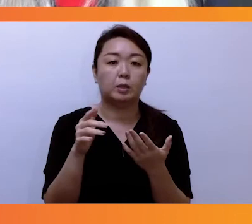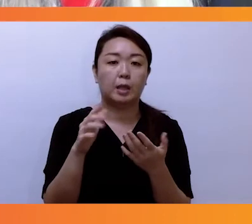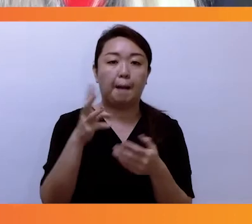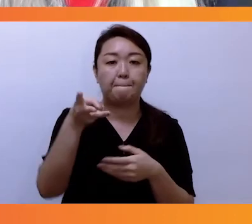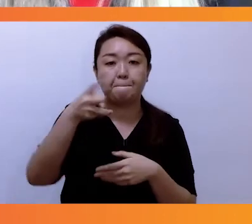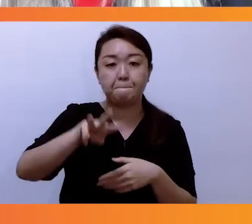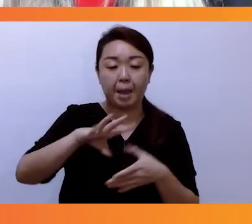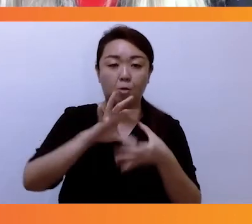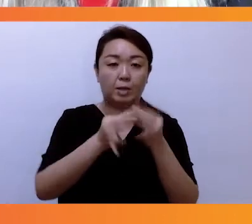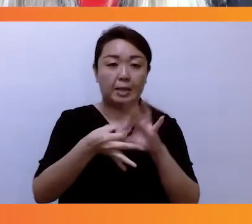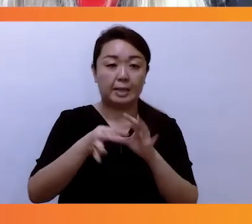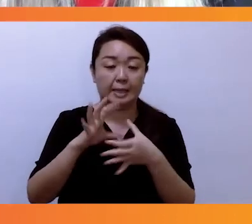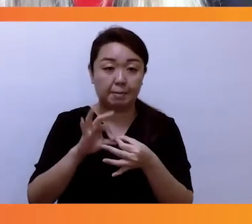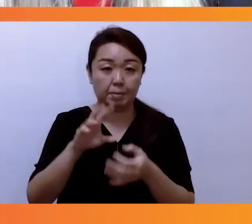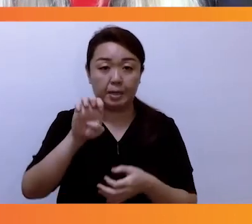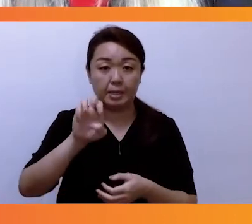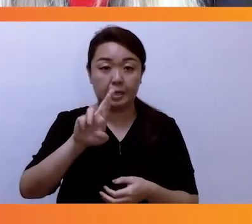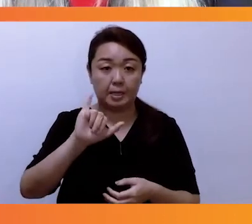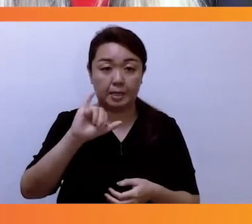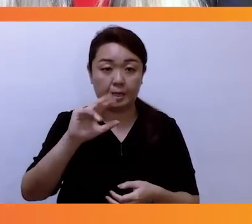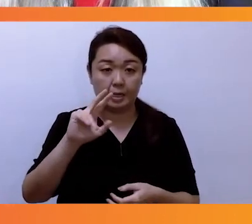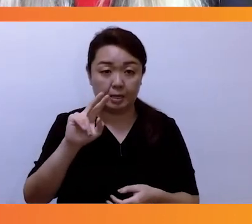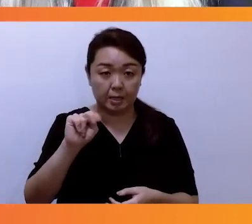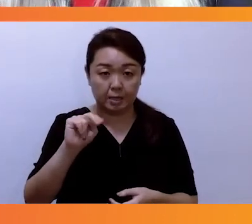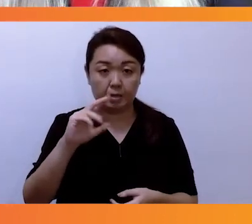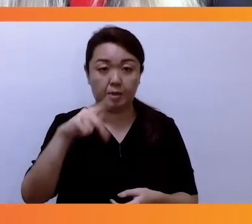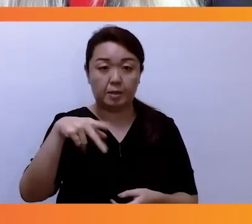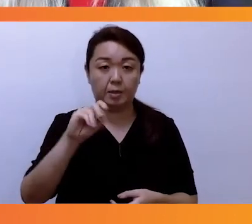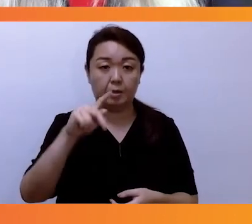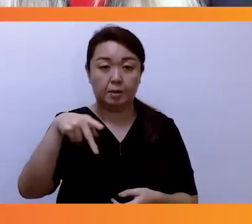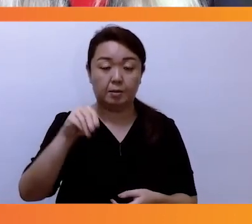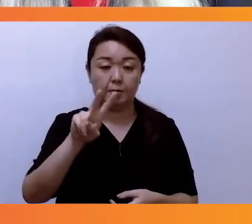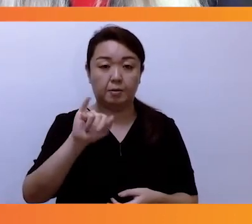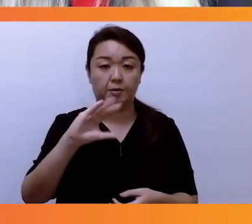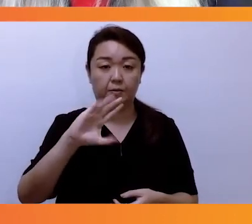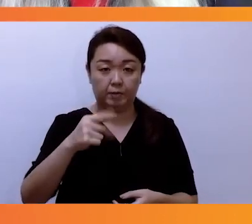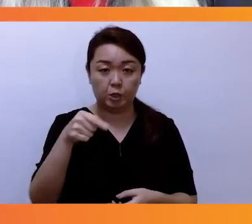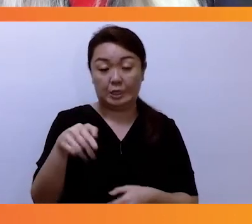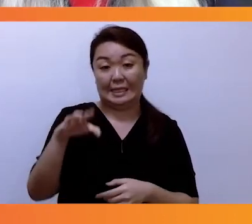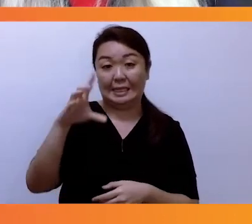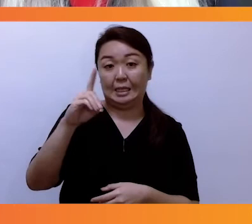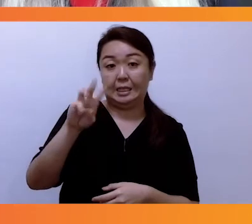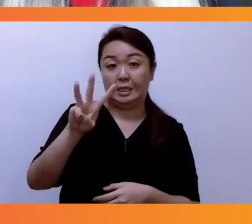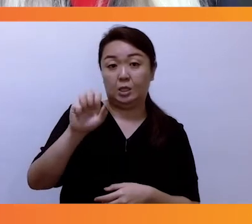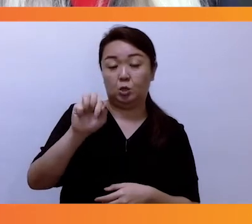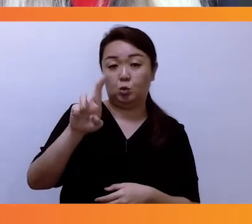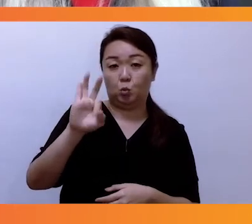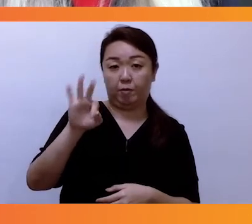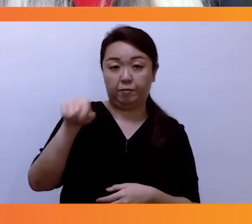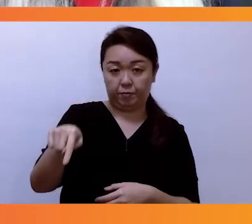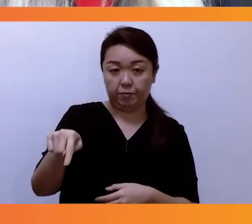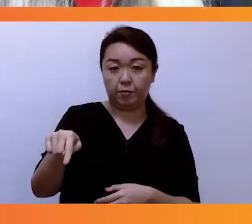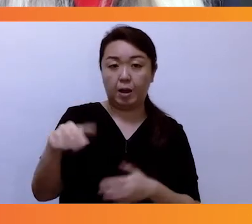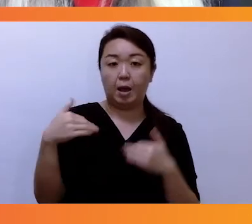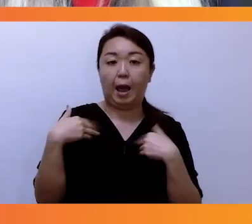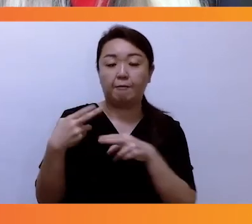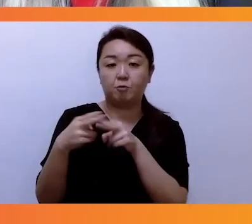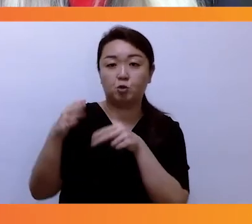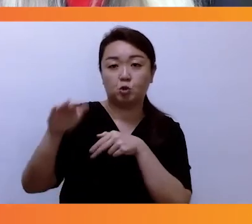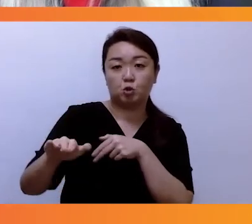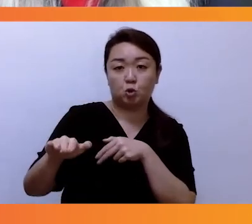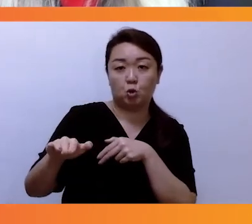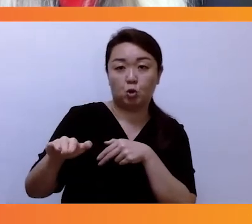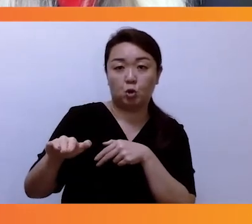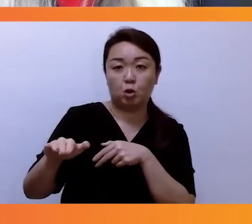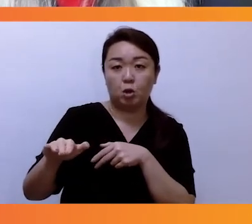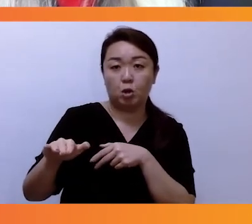decorated Paralympians, Arian Popovic, is a dwarf and has